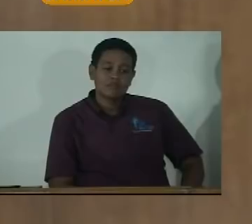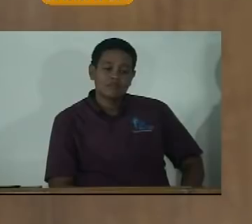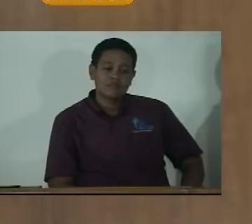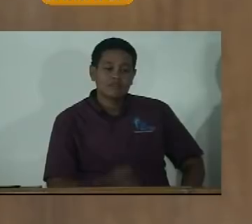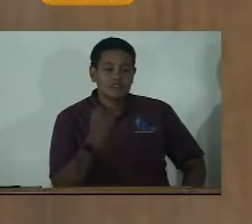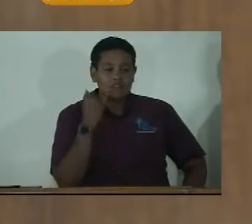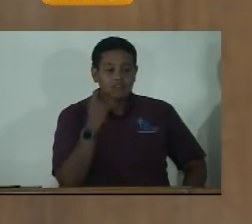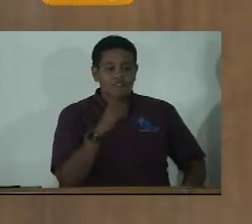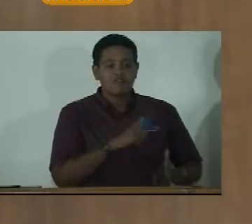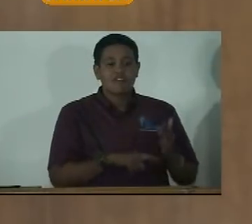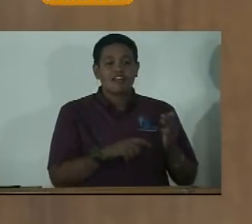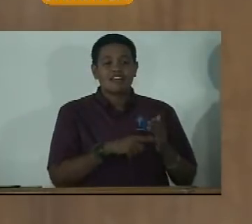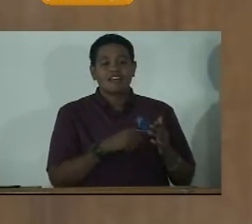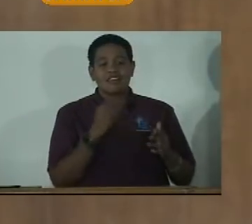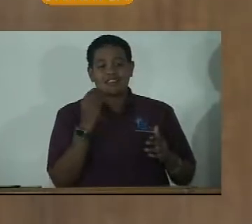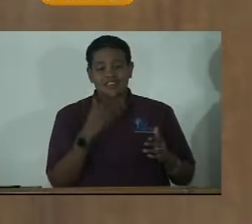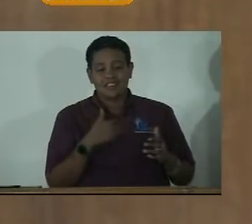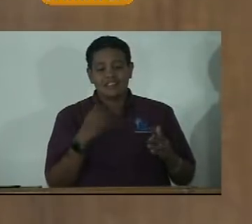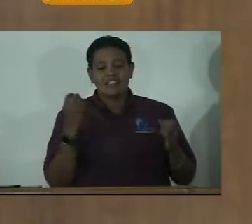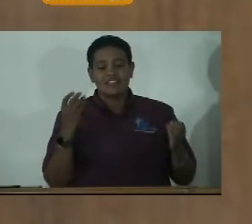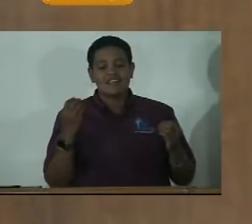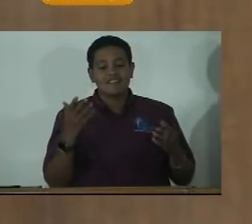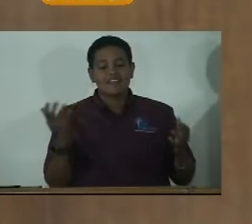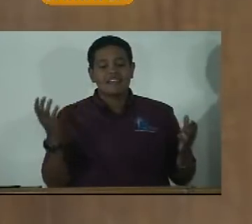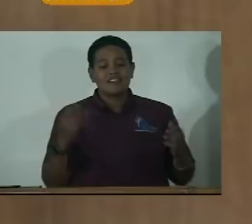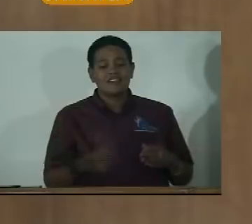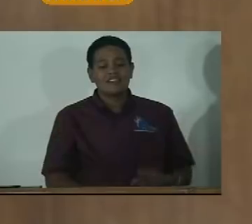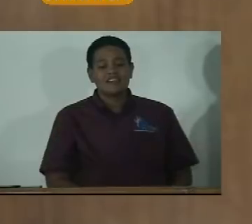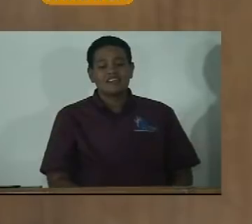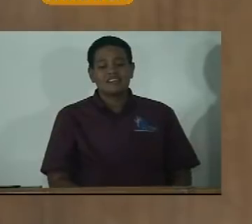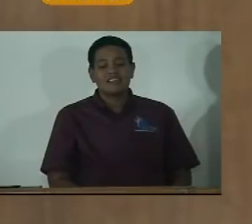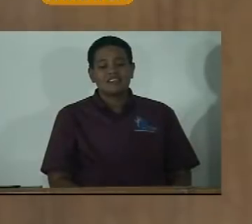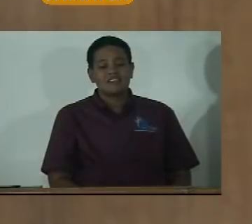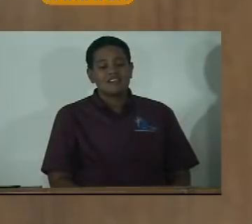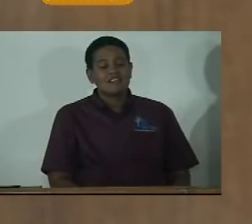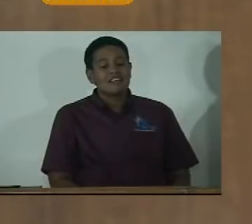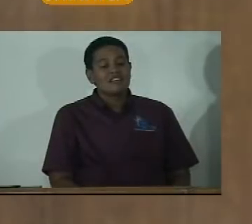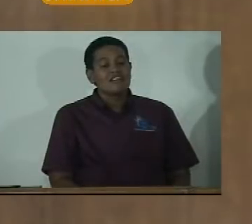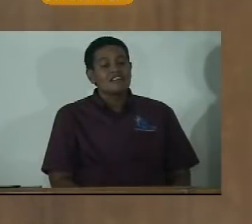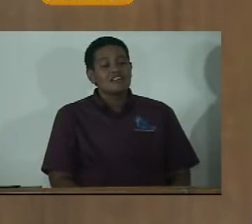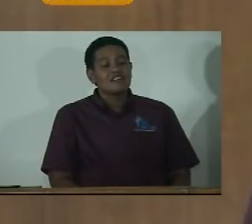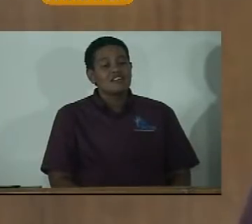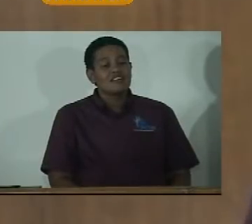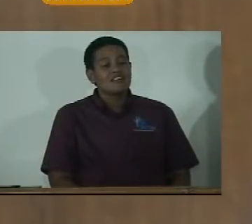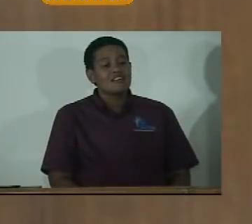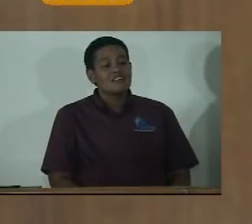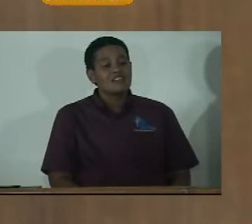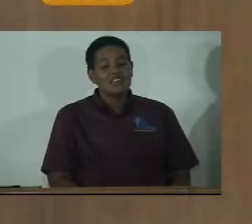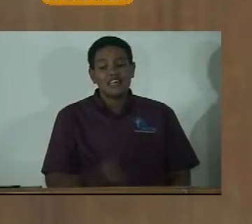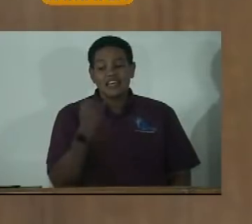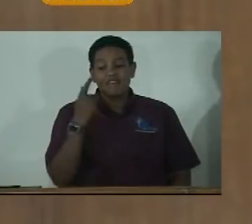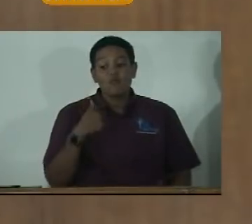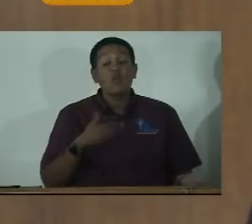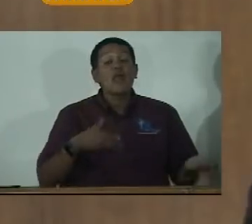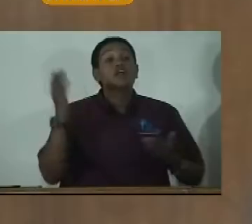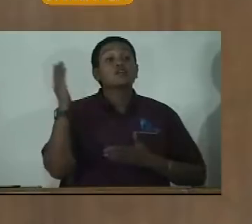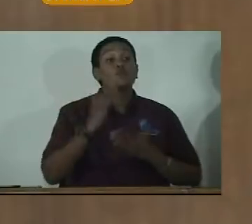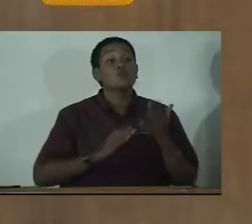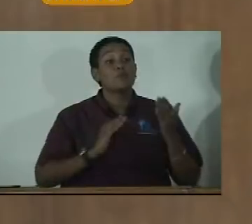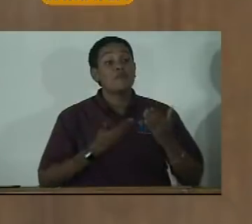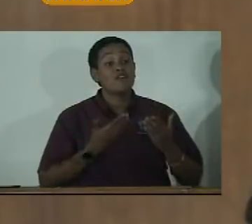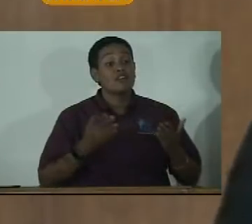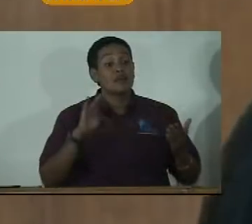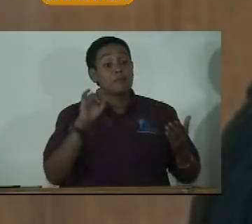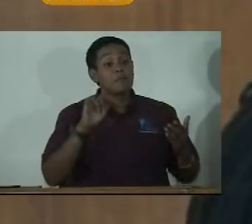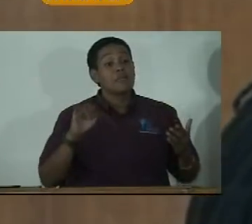But under protection, yes. But if we could export back to Belize some of our things, we import some things from